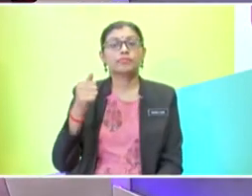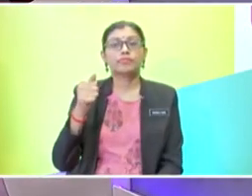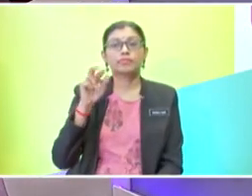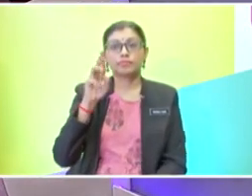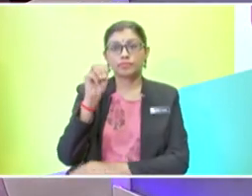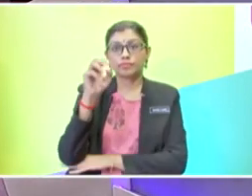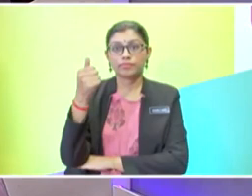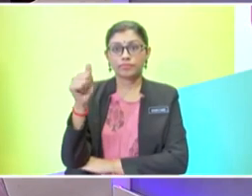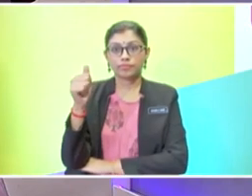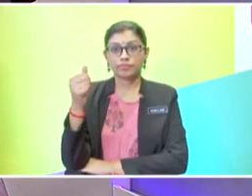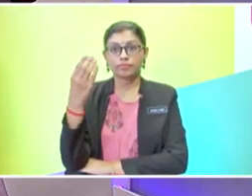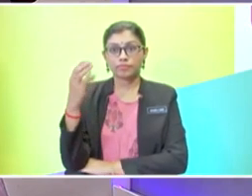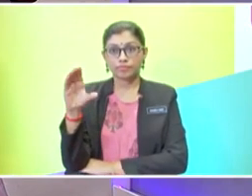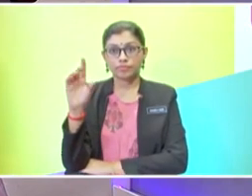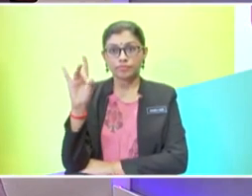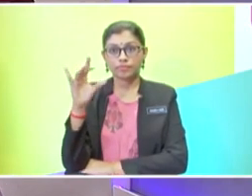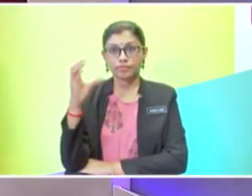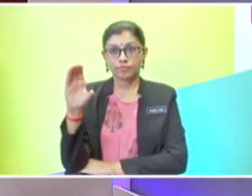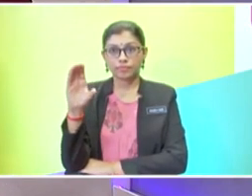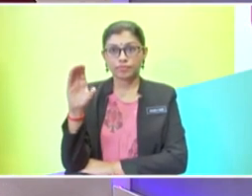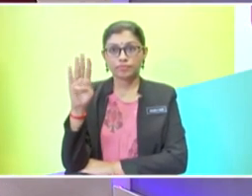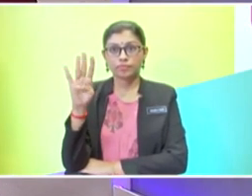10,847 ringgit. So here,